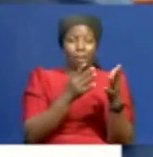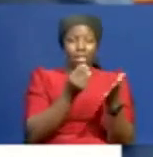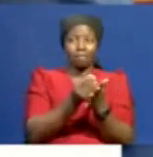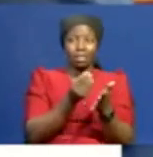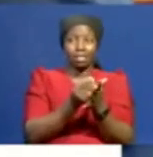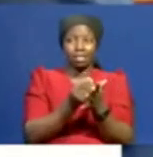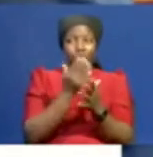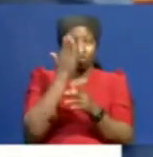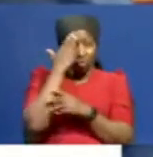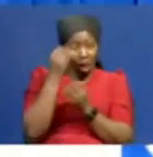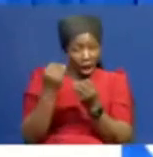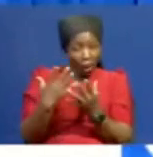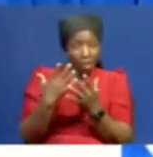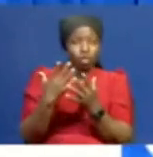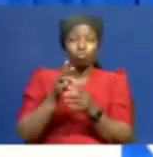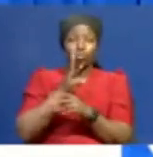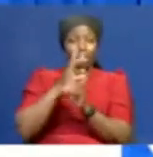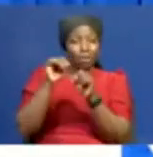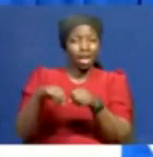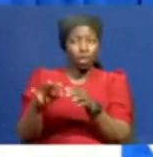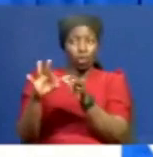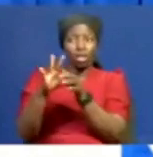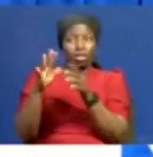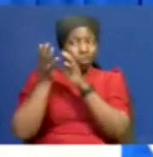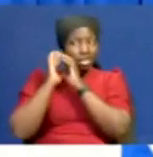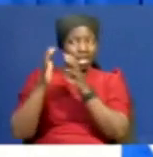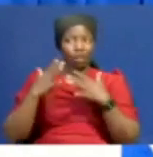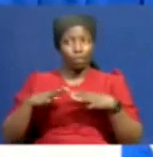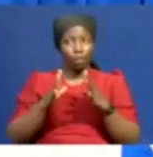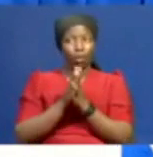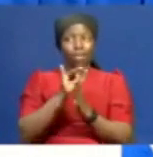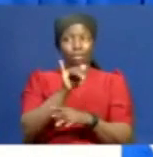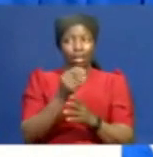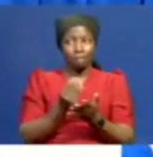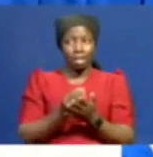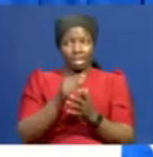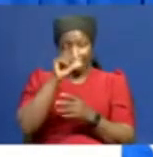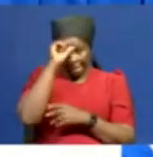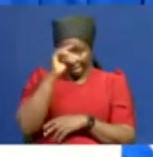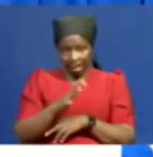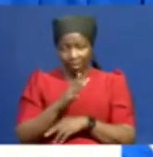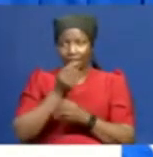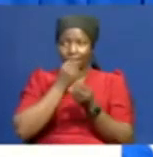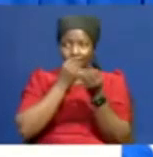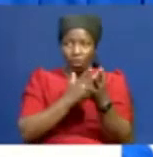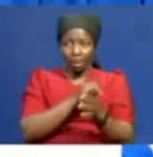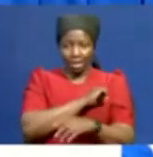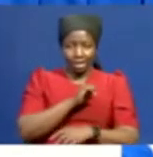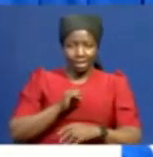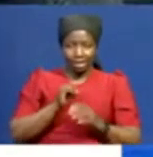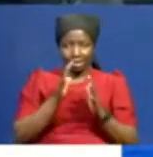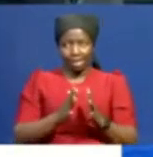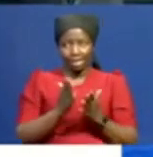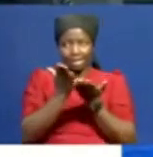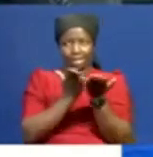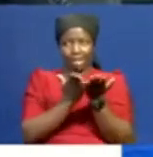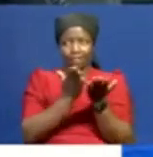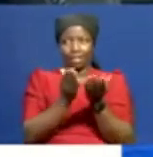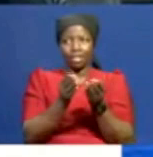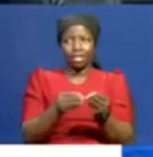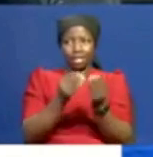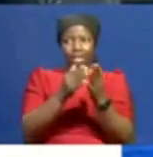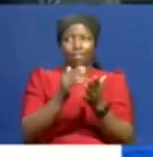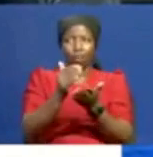Kilifi people with that amount of money. Governor Mungare informing the senators the service provider was still withdrawing 4 million